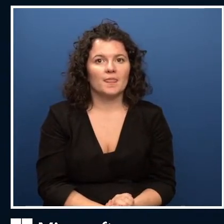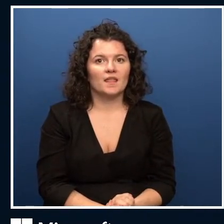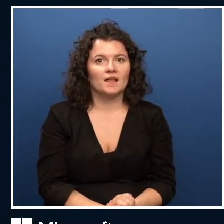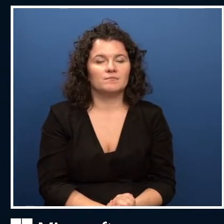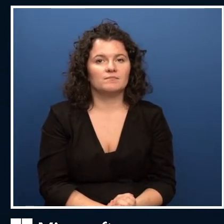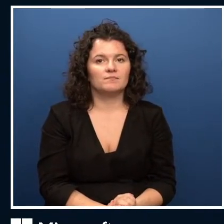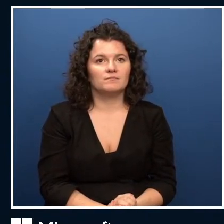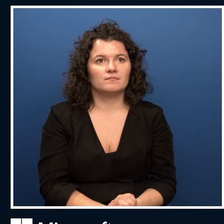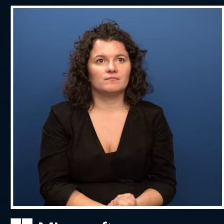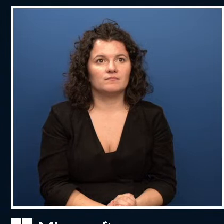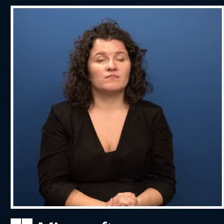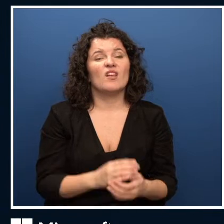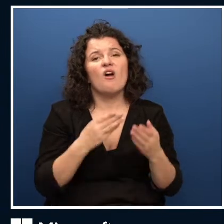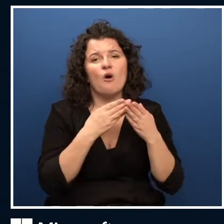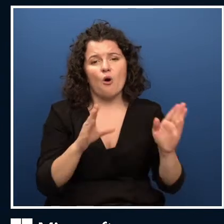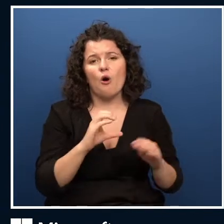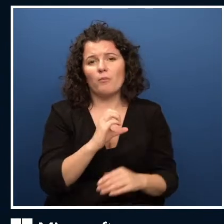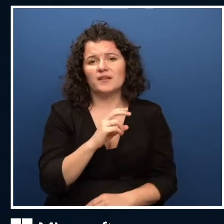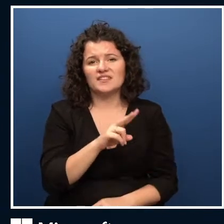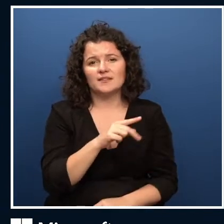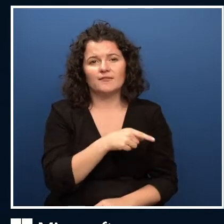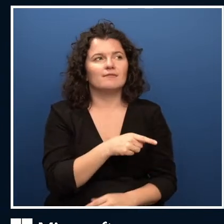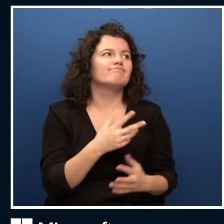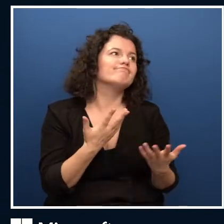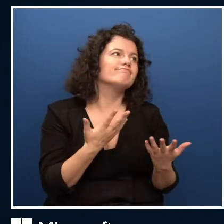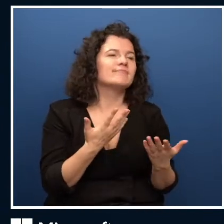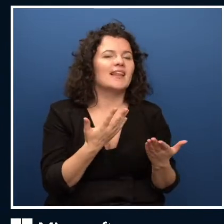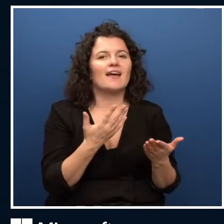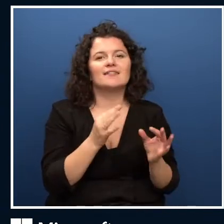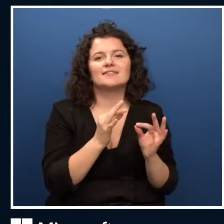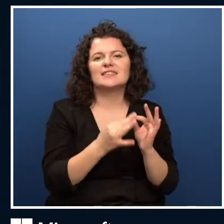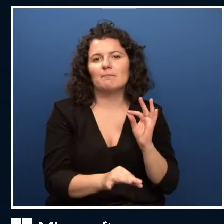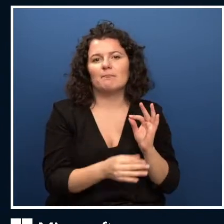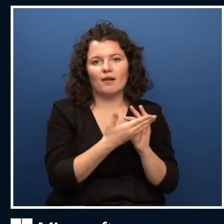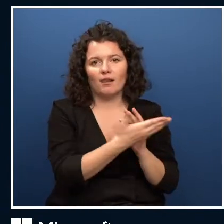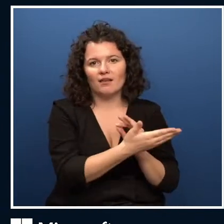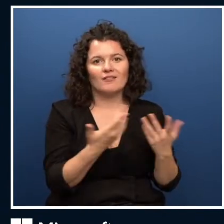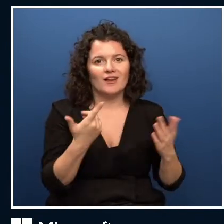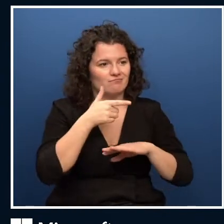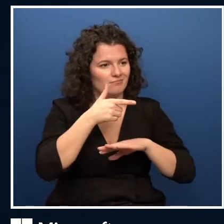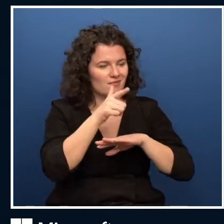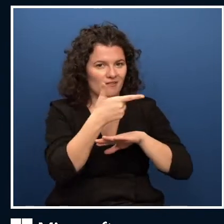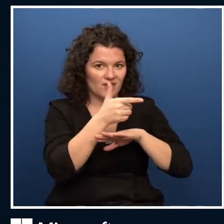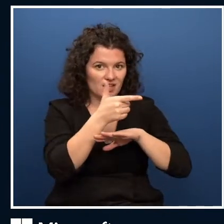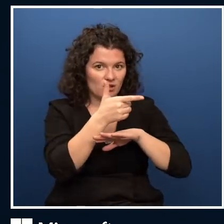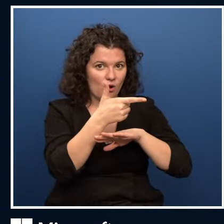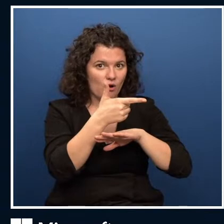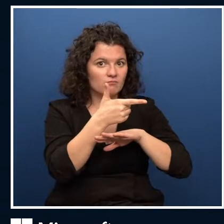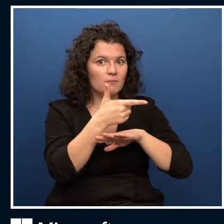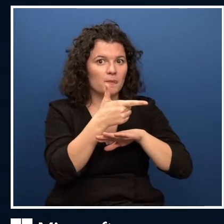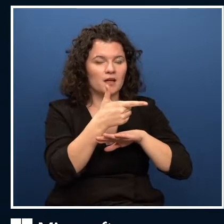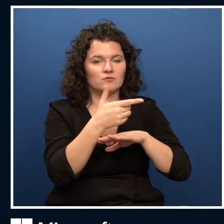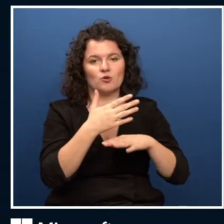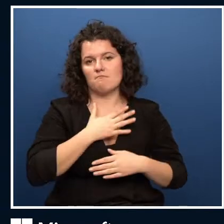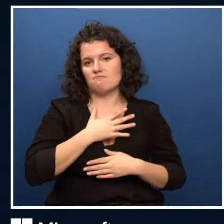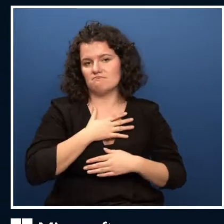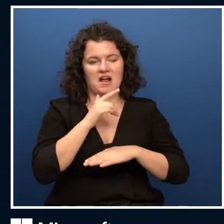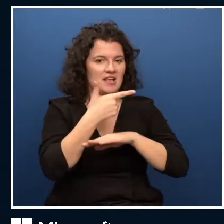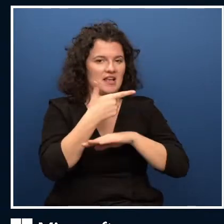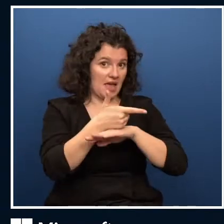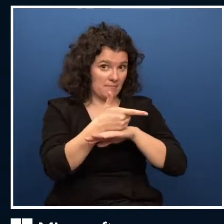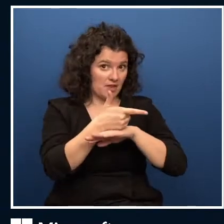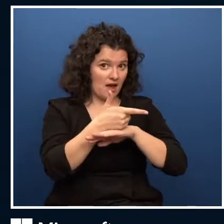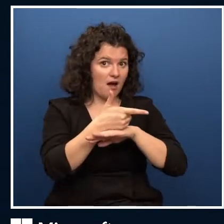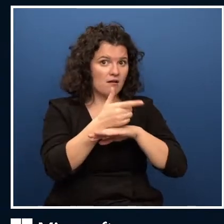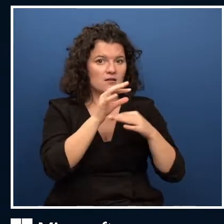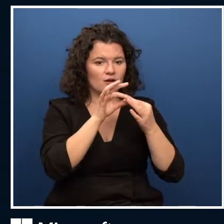really makes it simple with its video capture object. So it basically connects to your webcam and lets you read